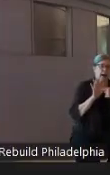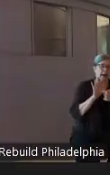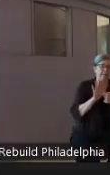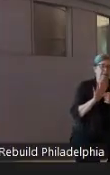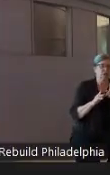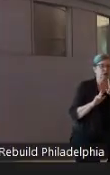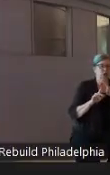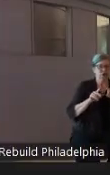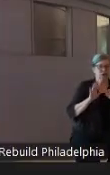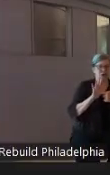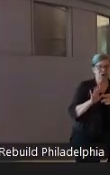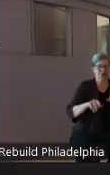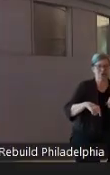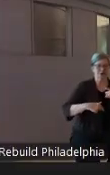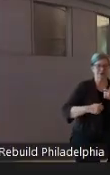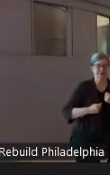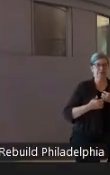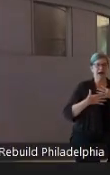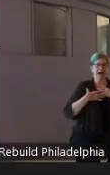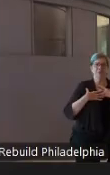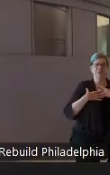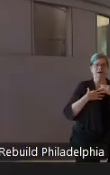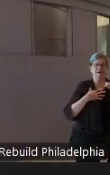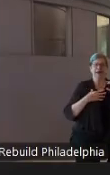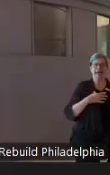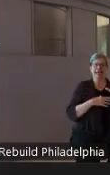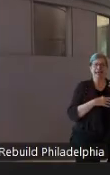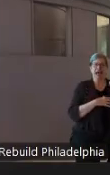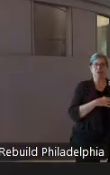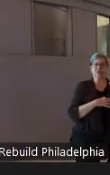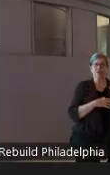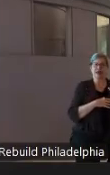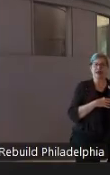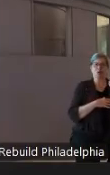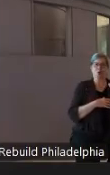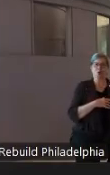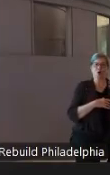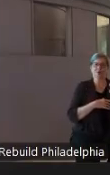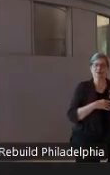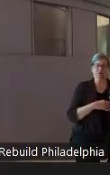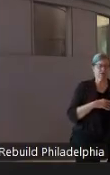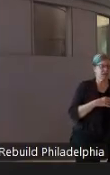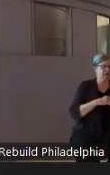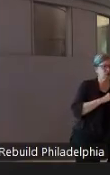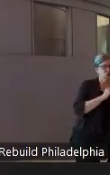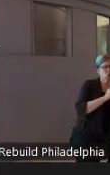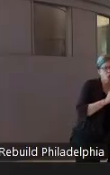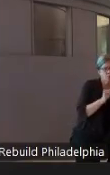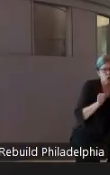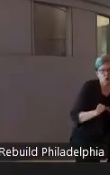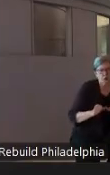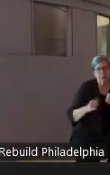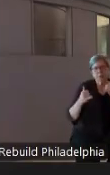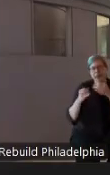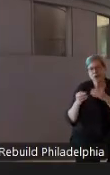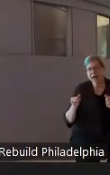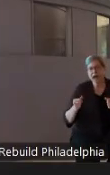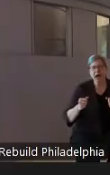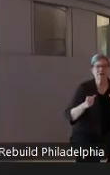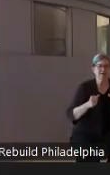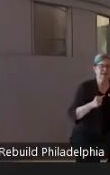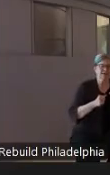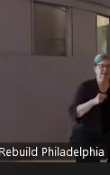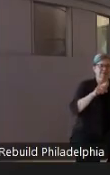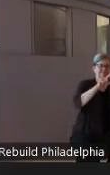we're inspired by the colors of the Carousel horse and the sculptures at the playground and the geometric patterns